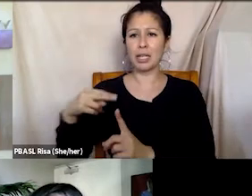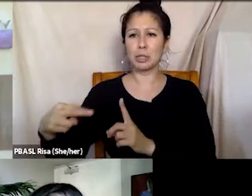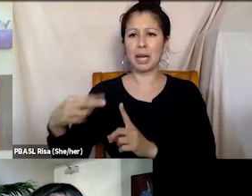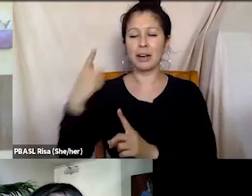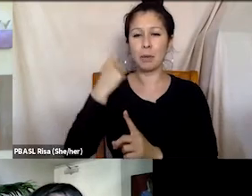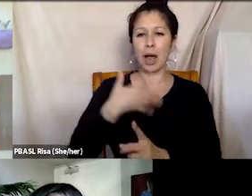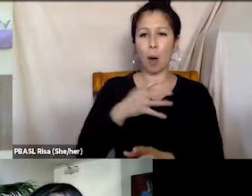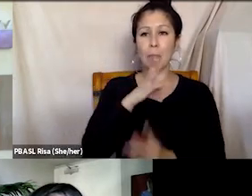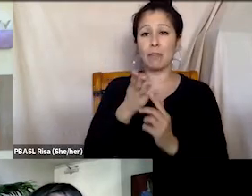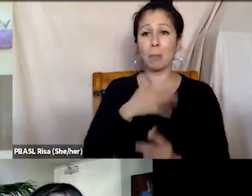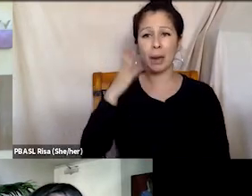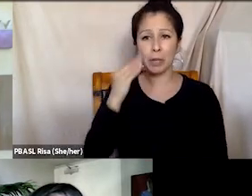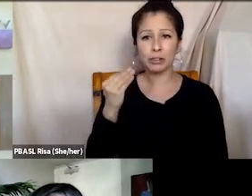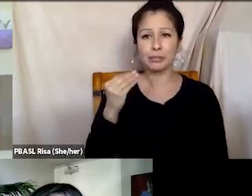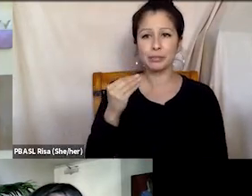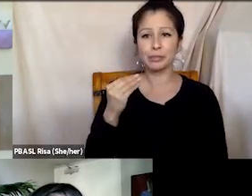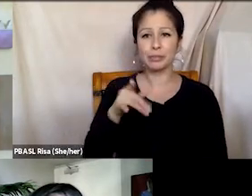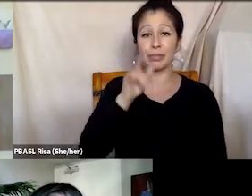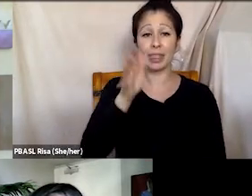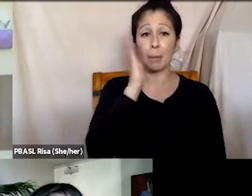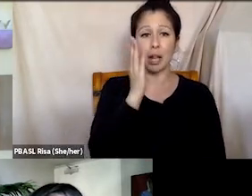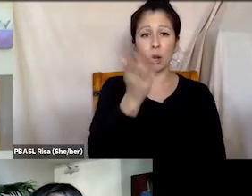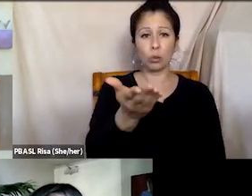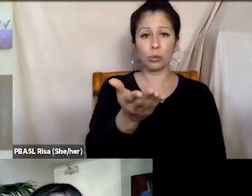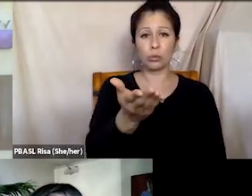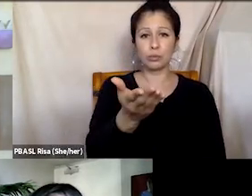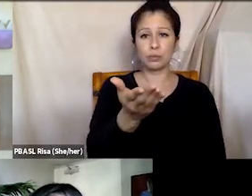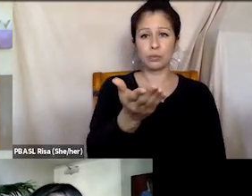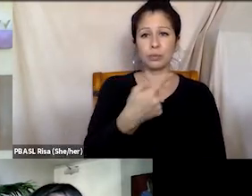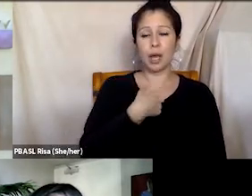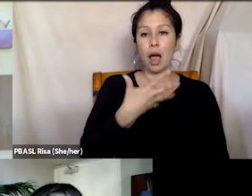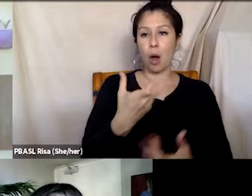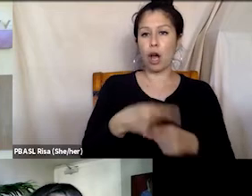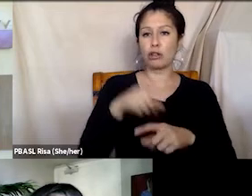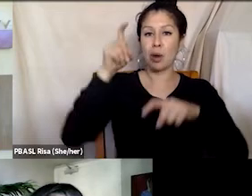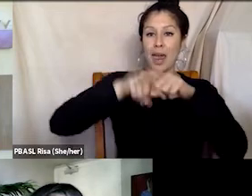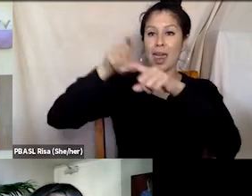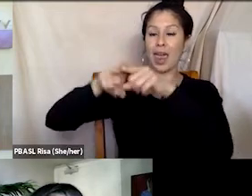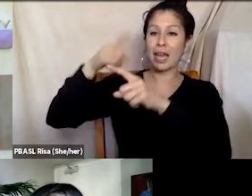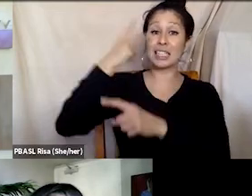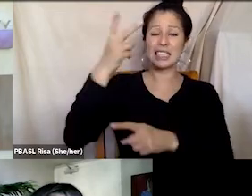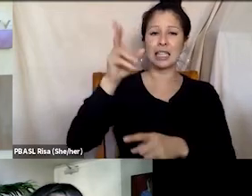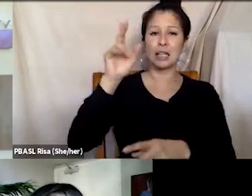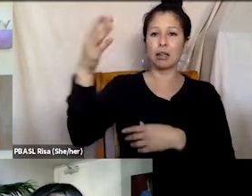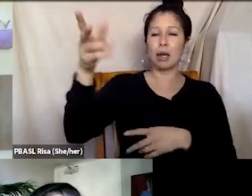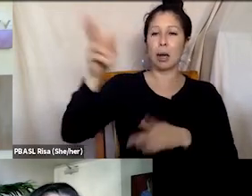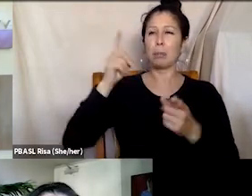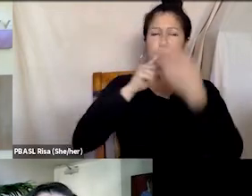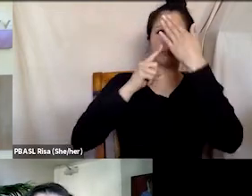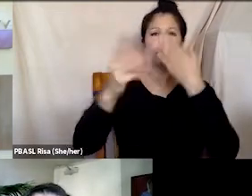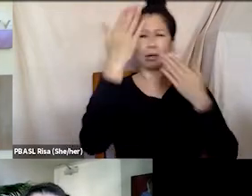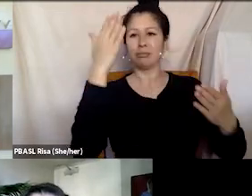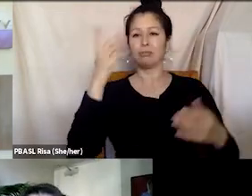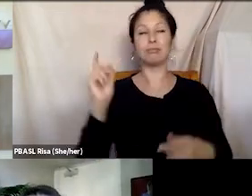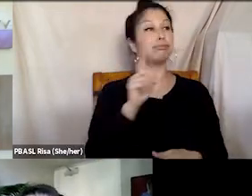my experience. These pillows, I wanted to hang them so that they would hit people in the head if people walked into